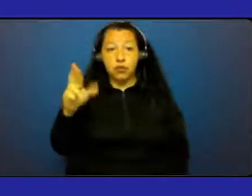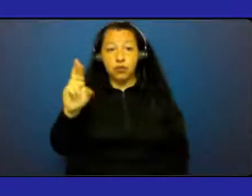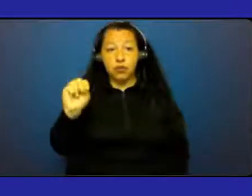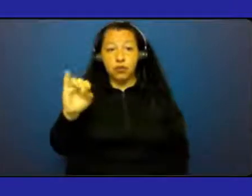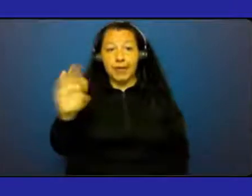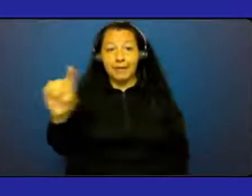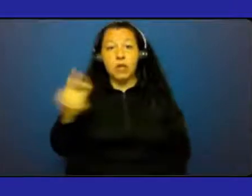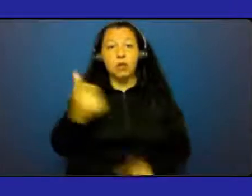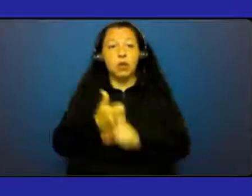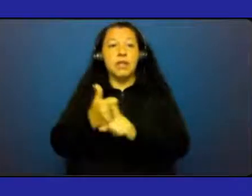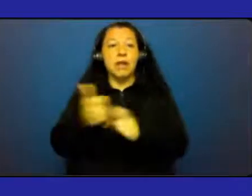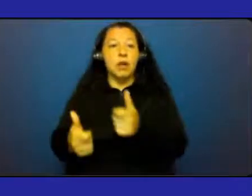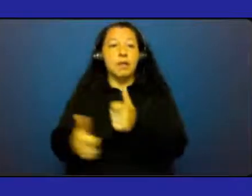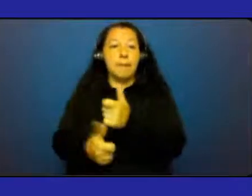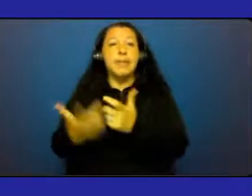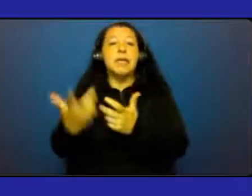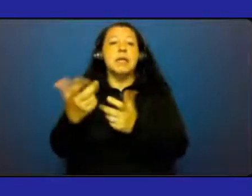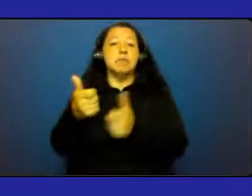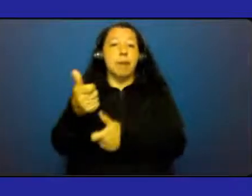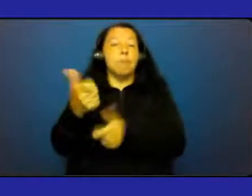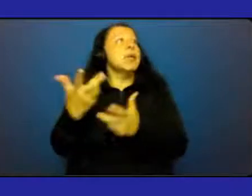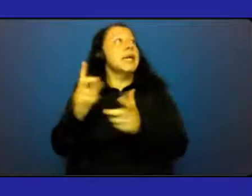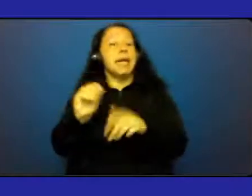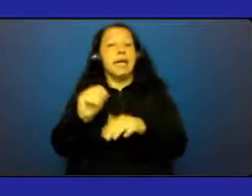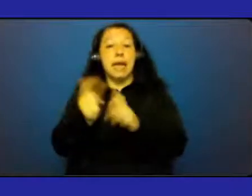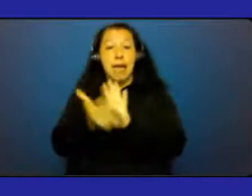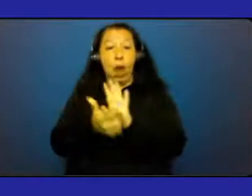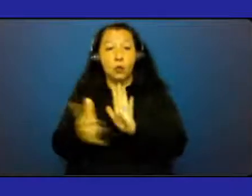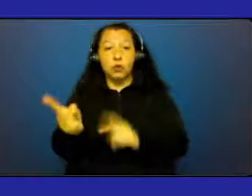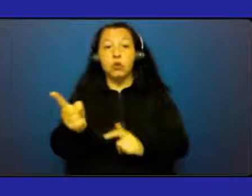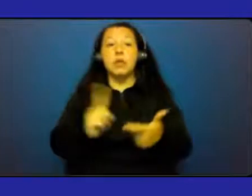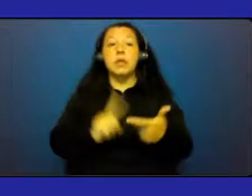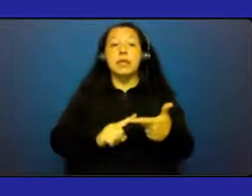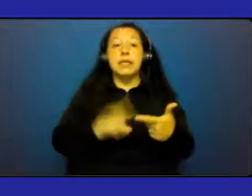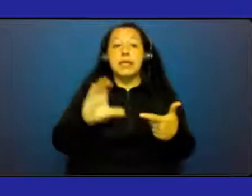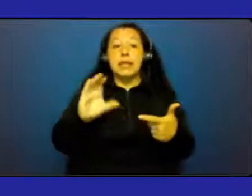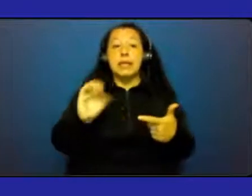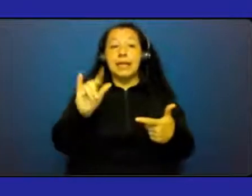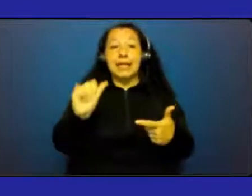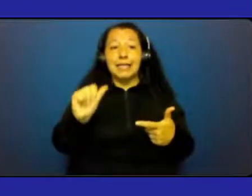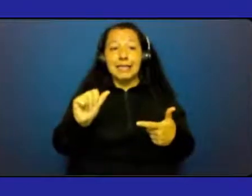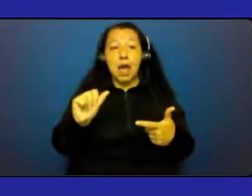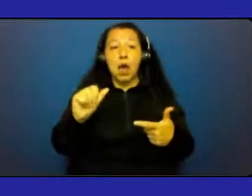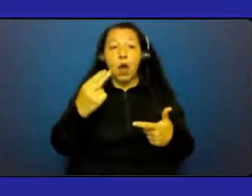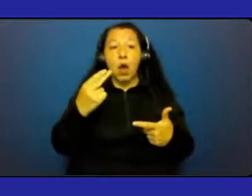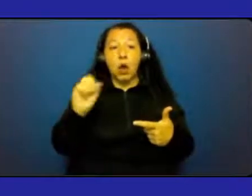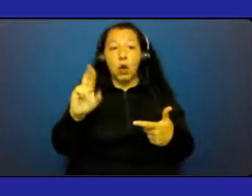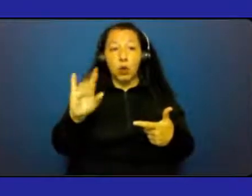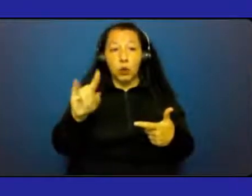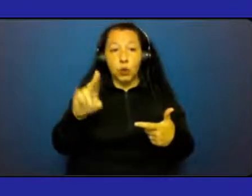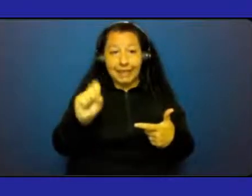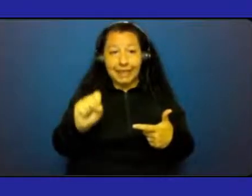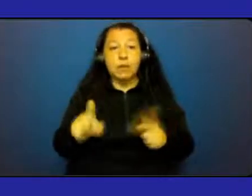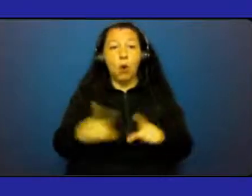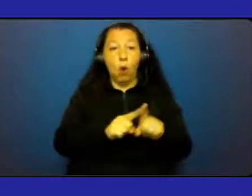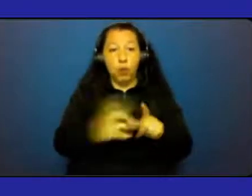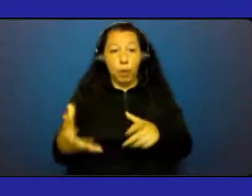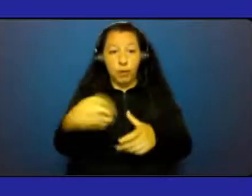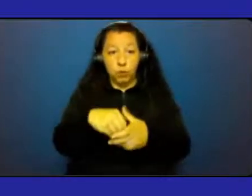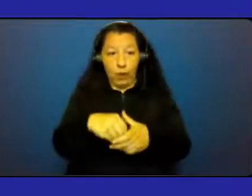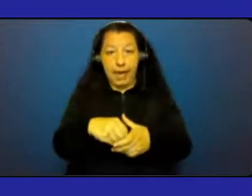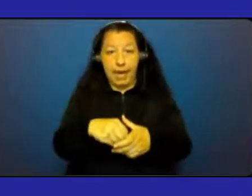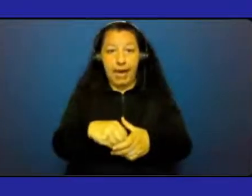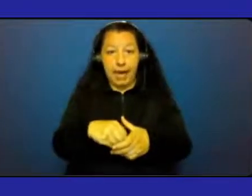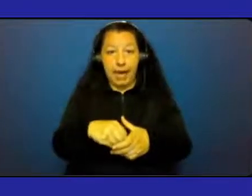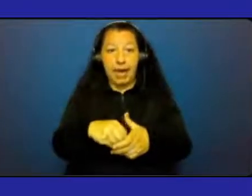be the moderator for this evening, as well as Calicia Hercules, Secretary to the Corporation. I would also like